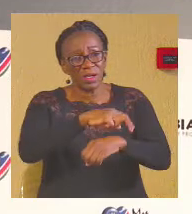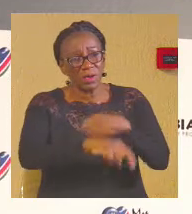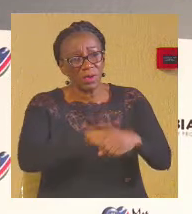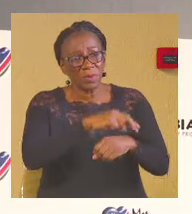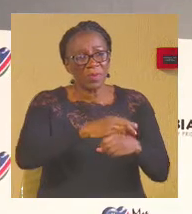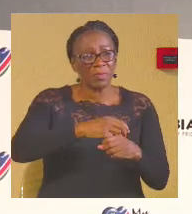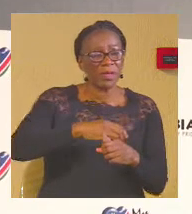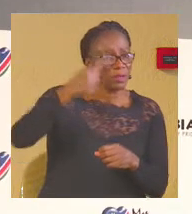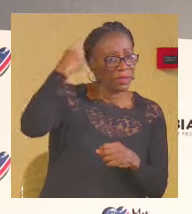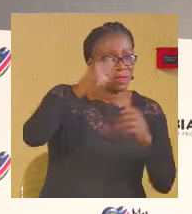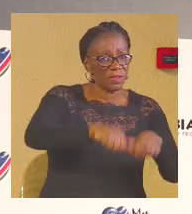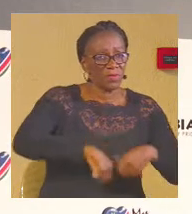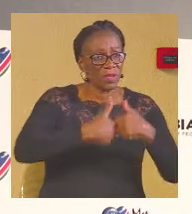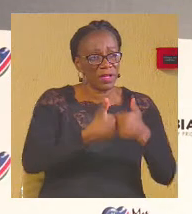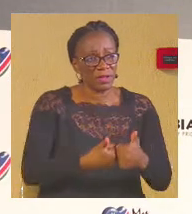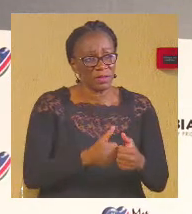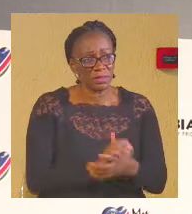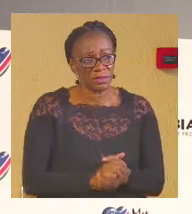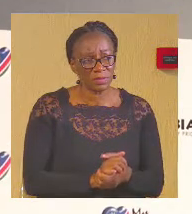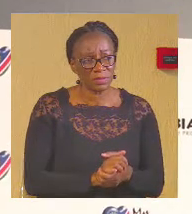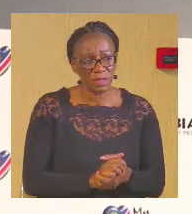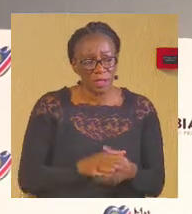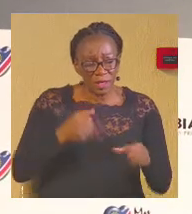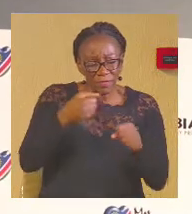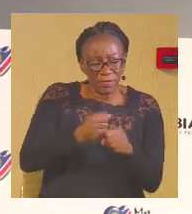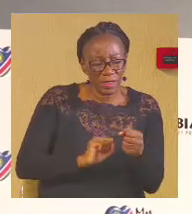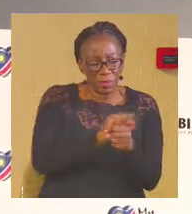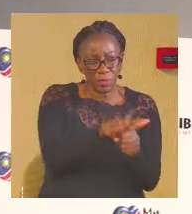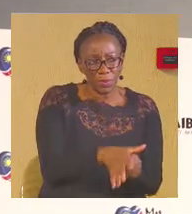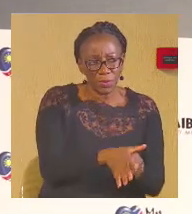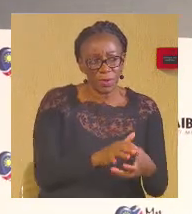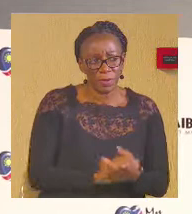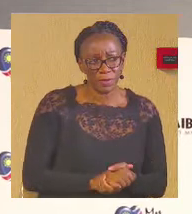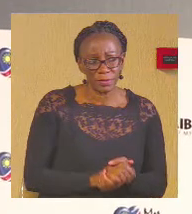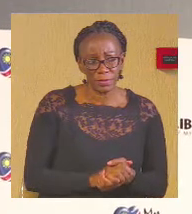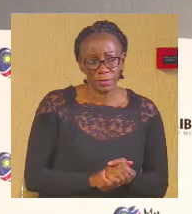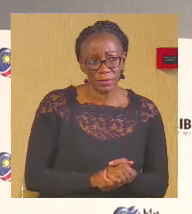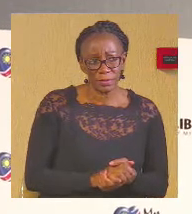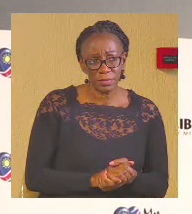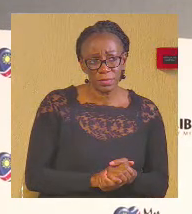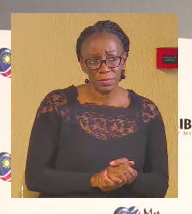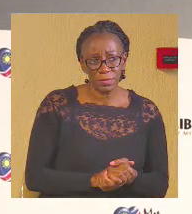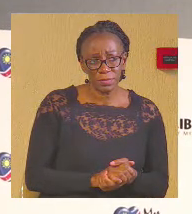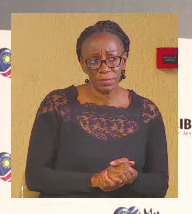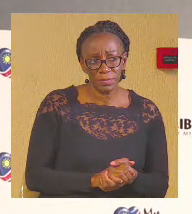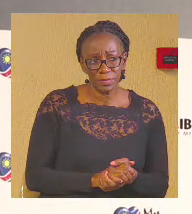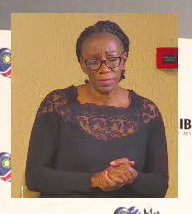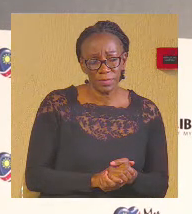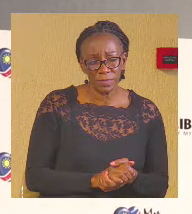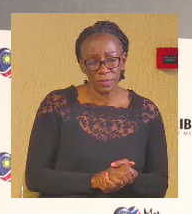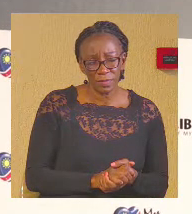that we have and how ready we are to fight this pandemic. I wanted us to look more deeper